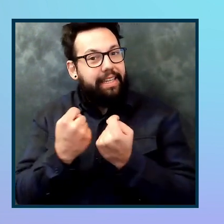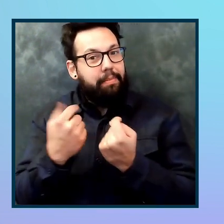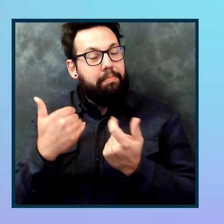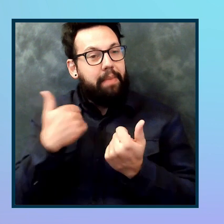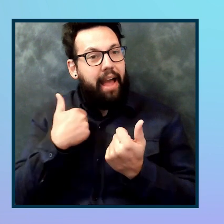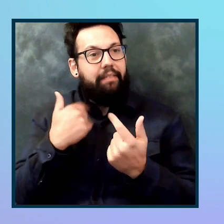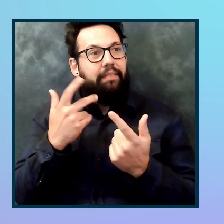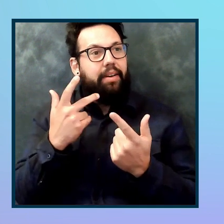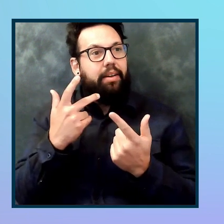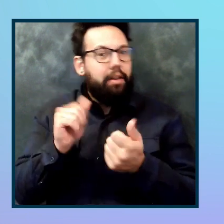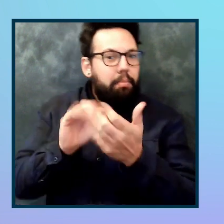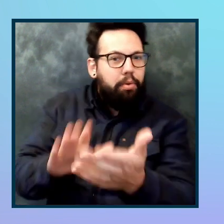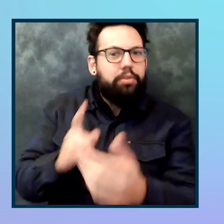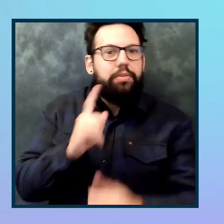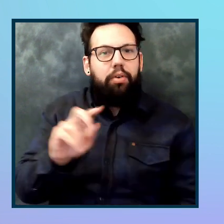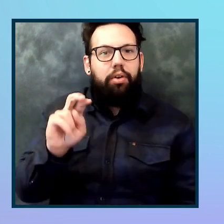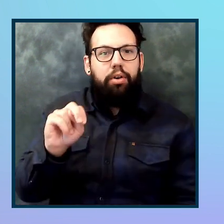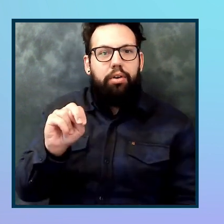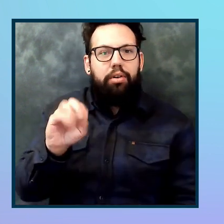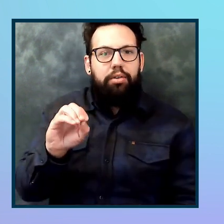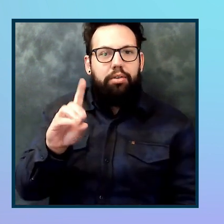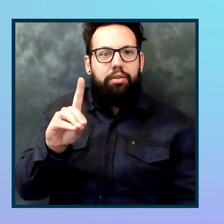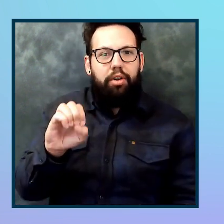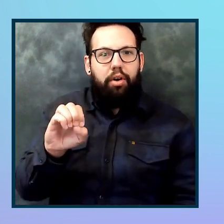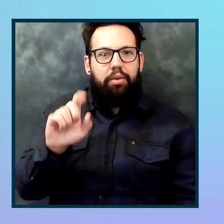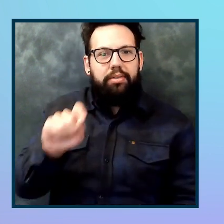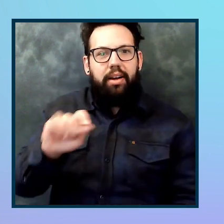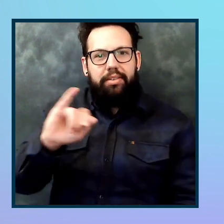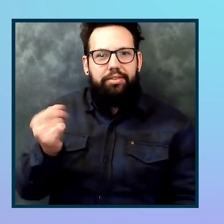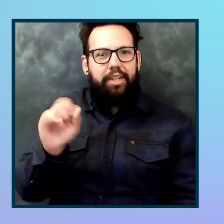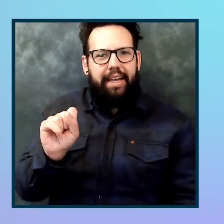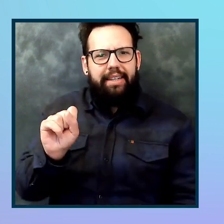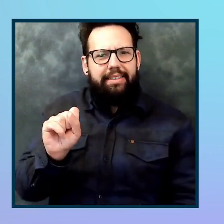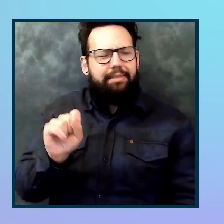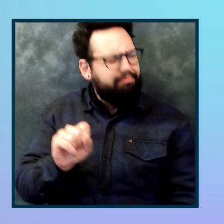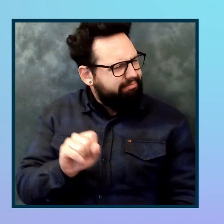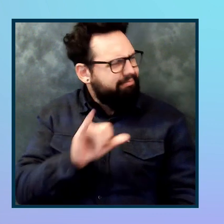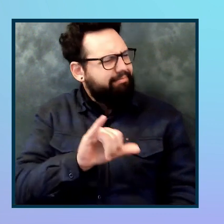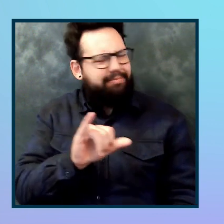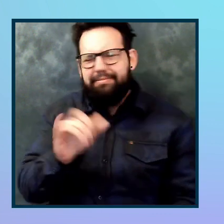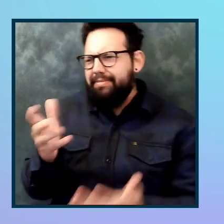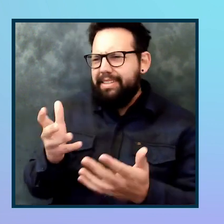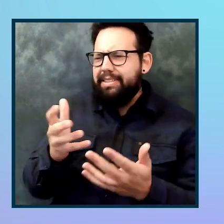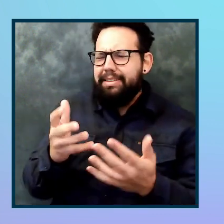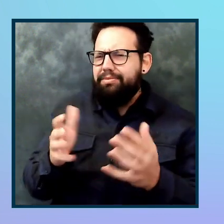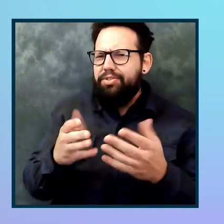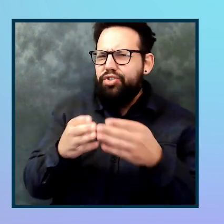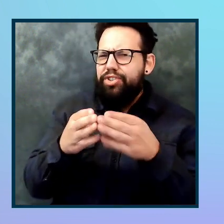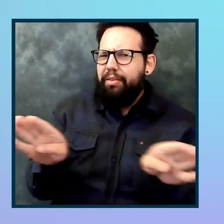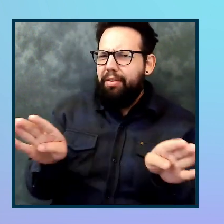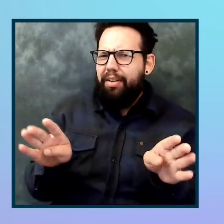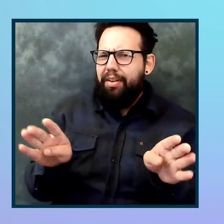Node.js? That's a very general question. Can we get more specific about that? Yeah, I'm gonna assume